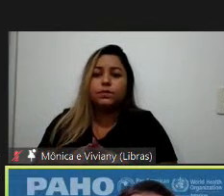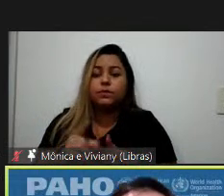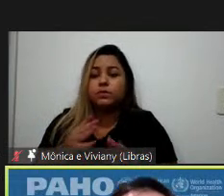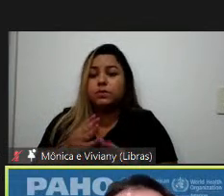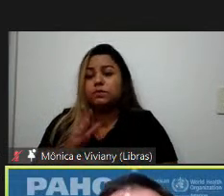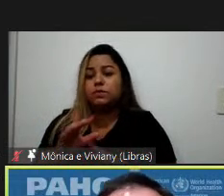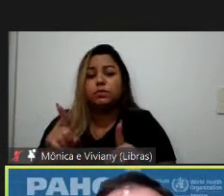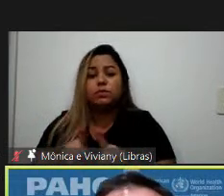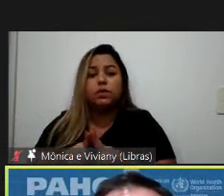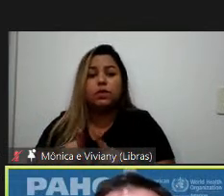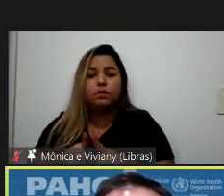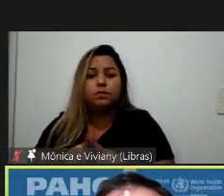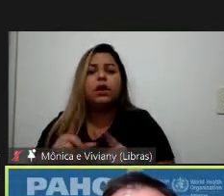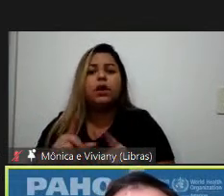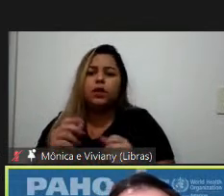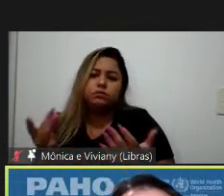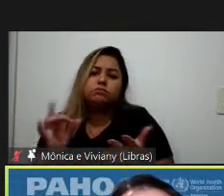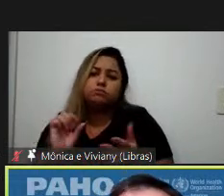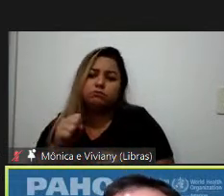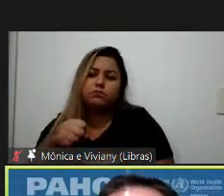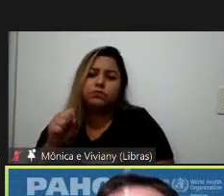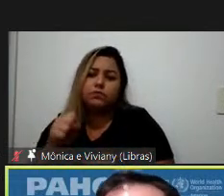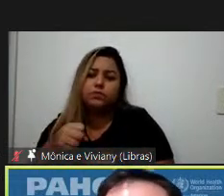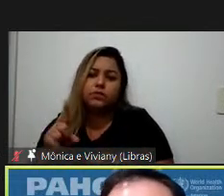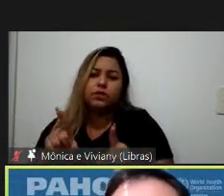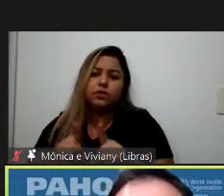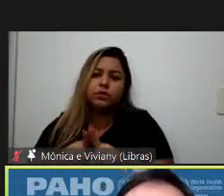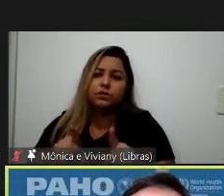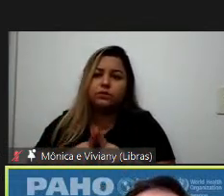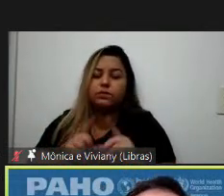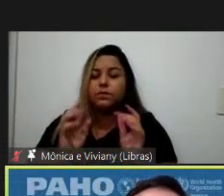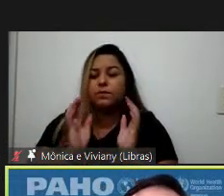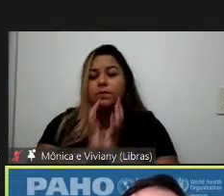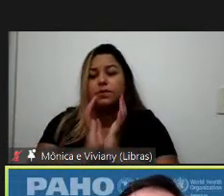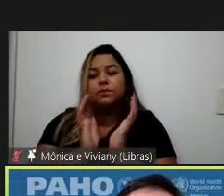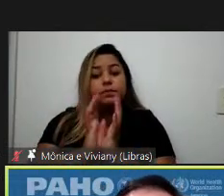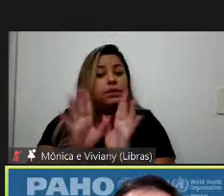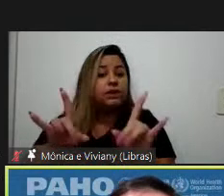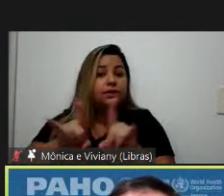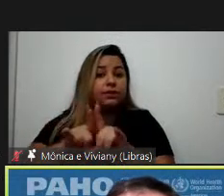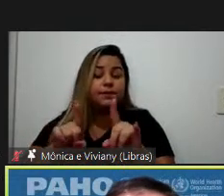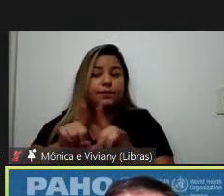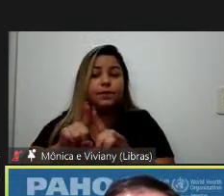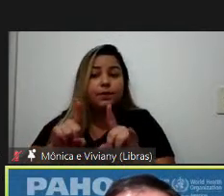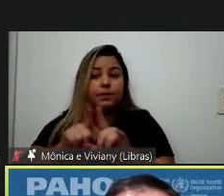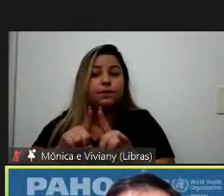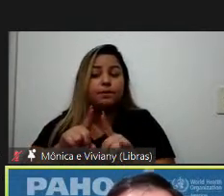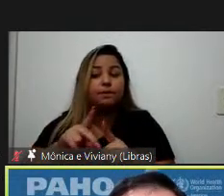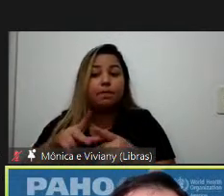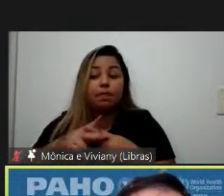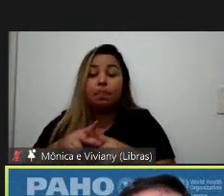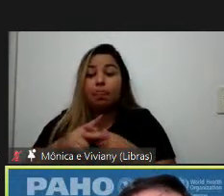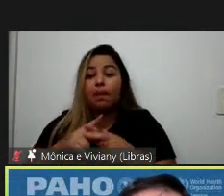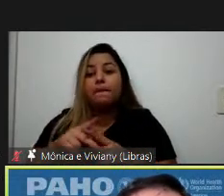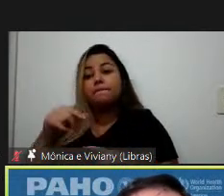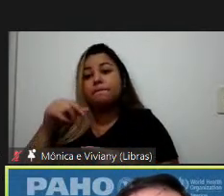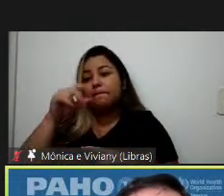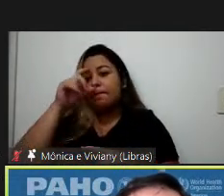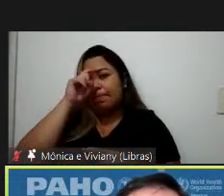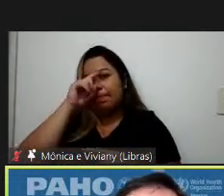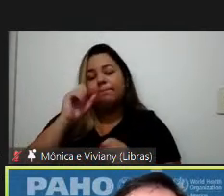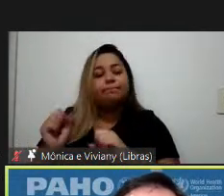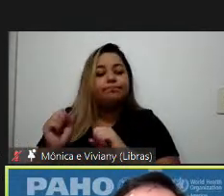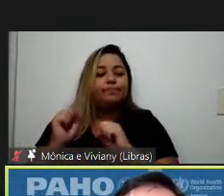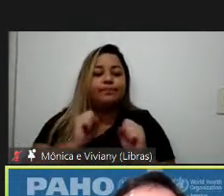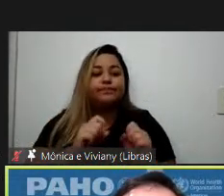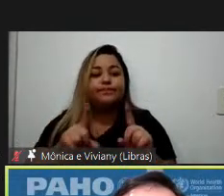so that they can provide the services, and also that we need to have the availability of these teams and also for those medical